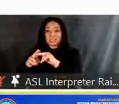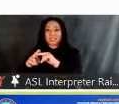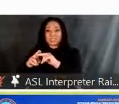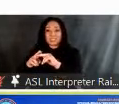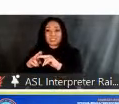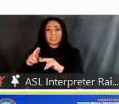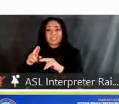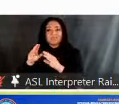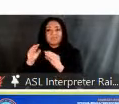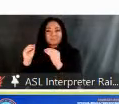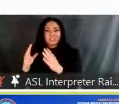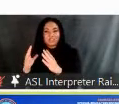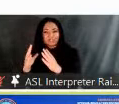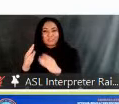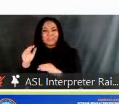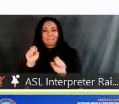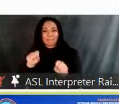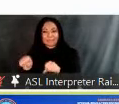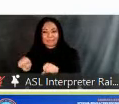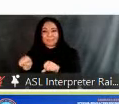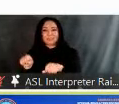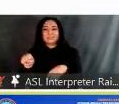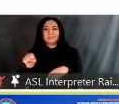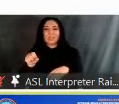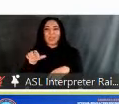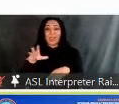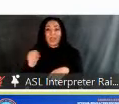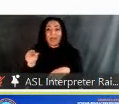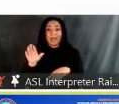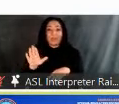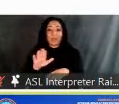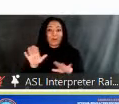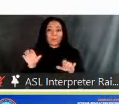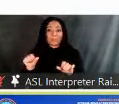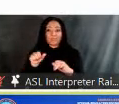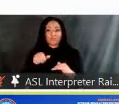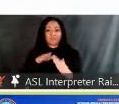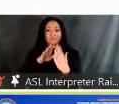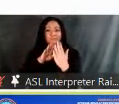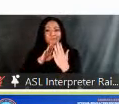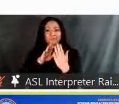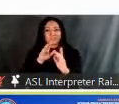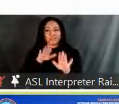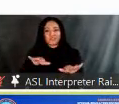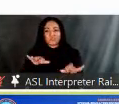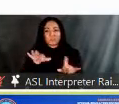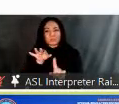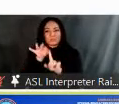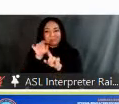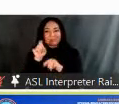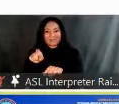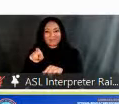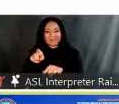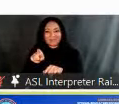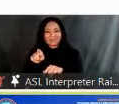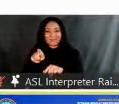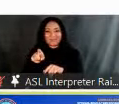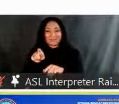children and increase their ability to address children's unique learning needs, including children with exceptional